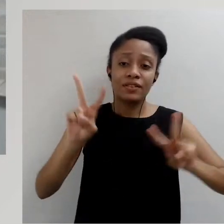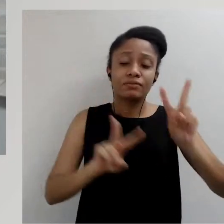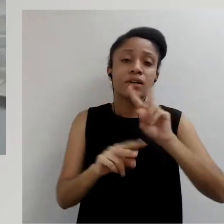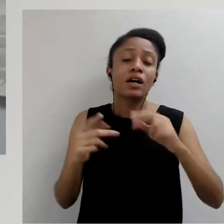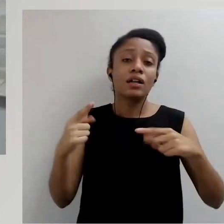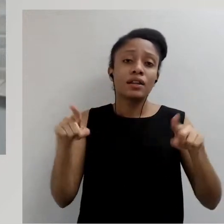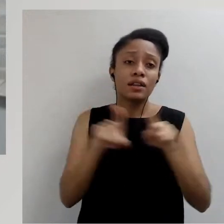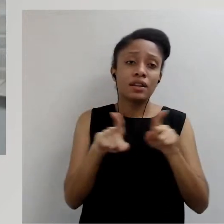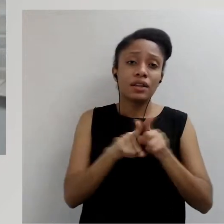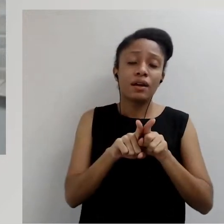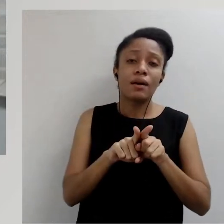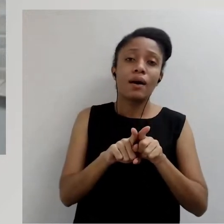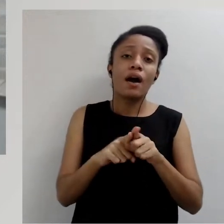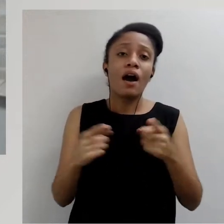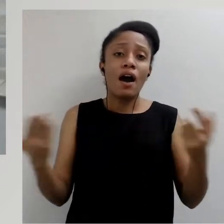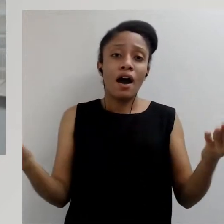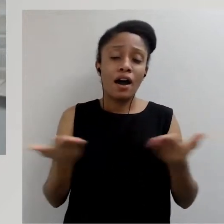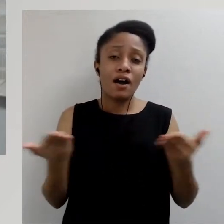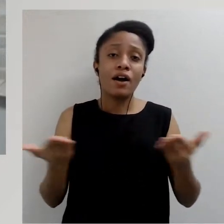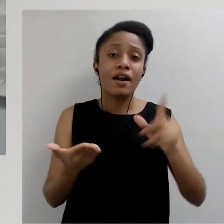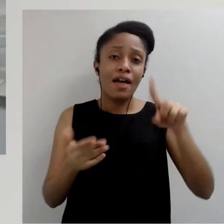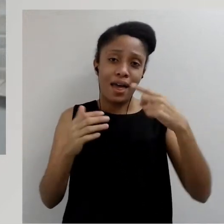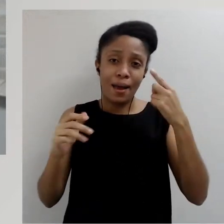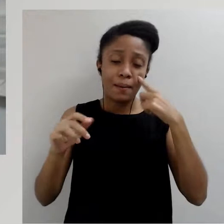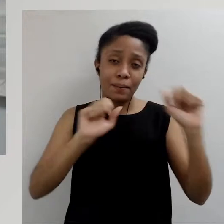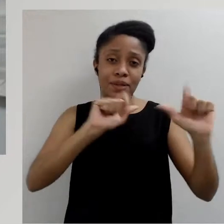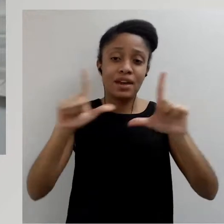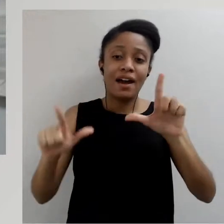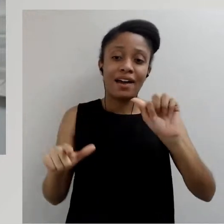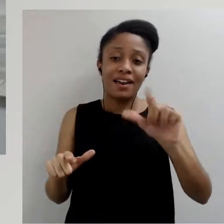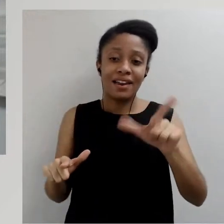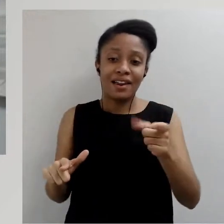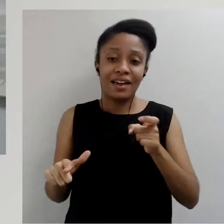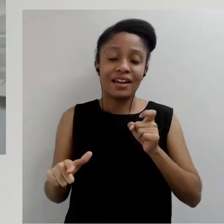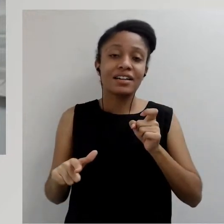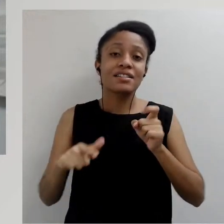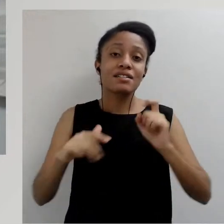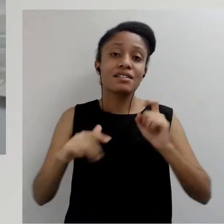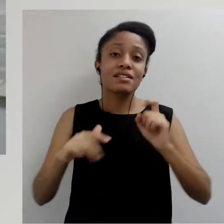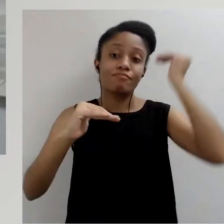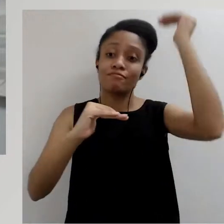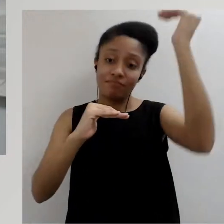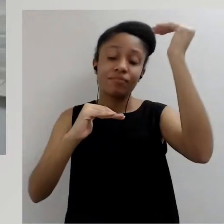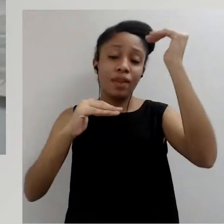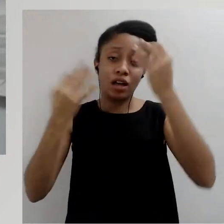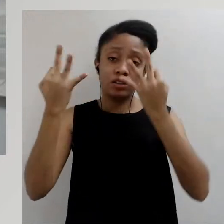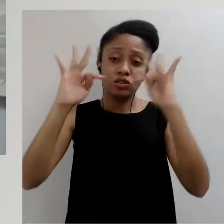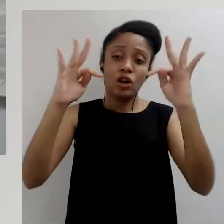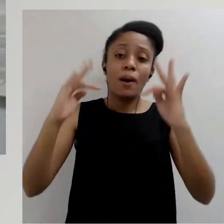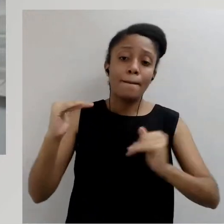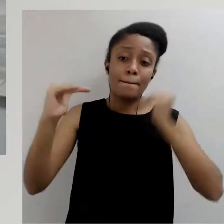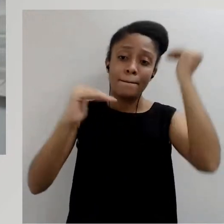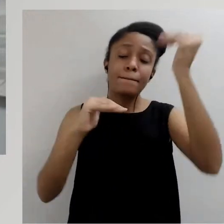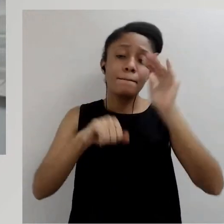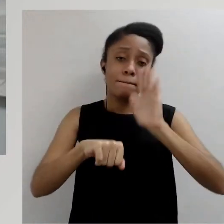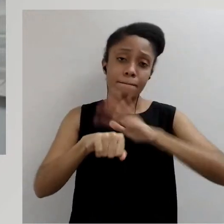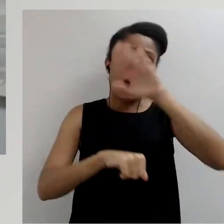the client. In Alex's presentation, we know that it's already in this